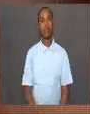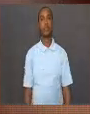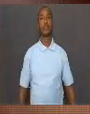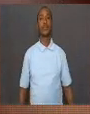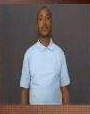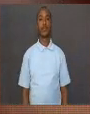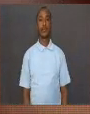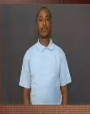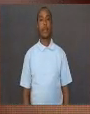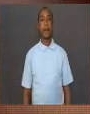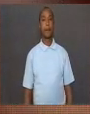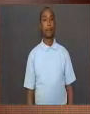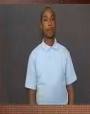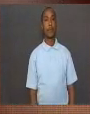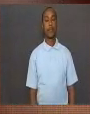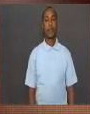Time's up.